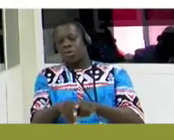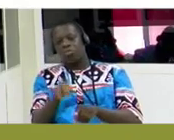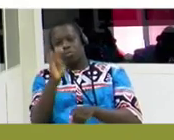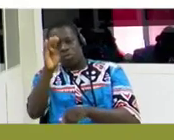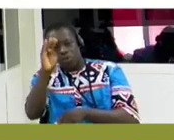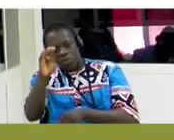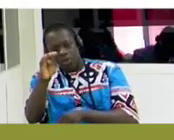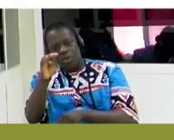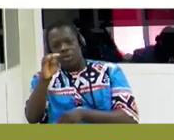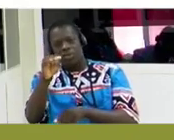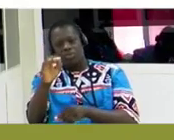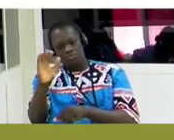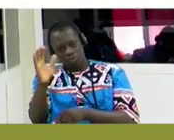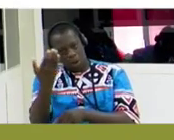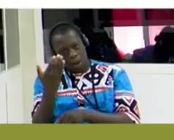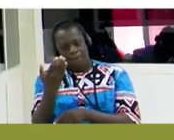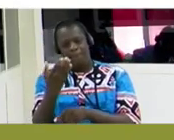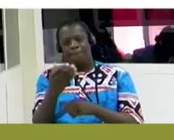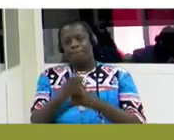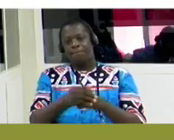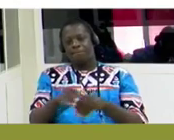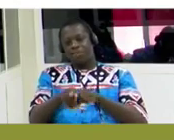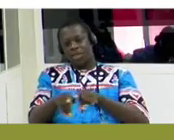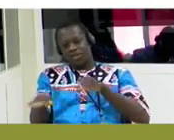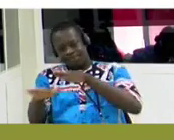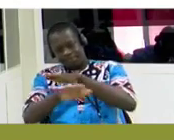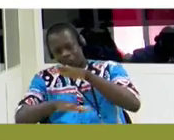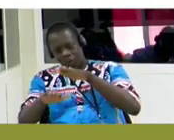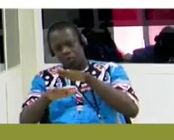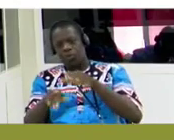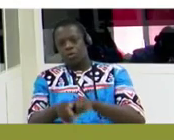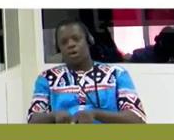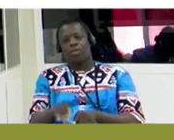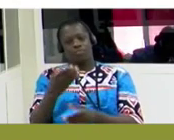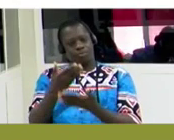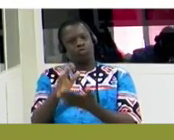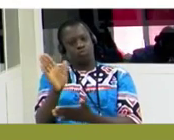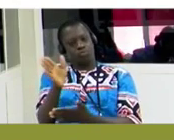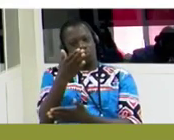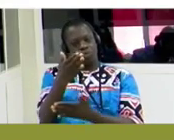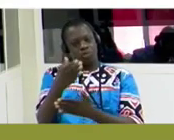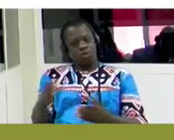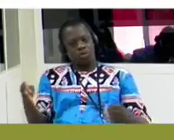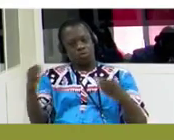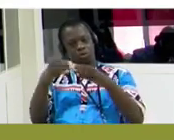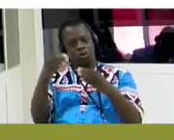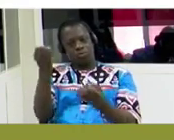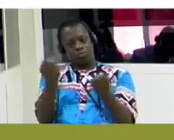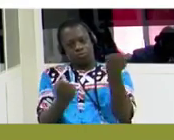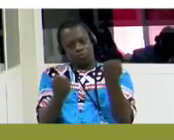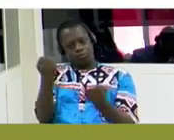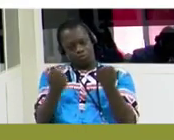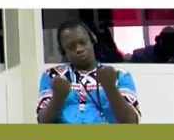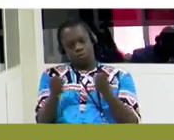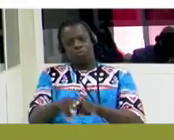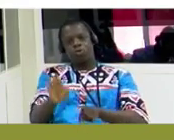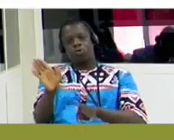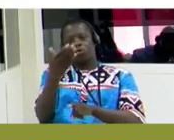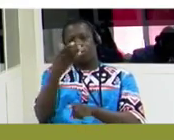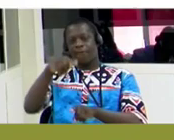come." I get down, he said, "Go and join the vehicle. They are going on an operation, on a